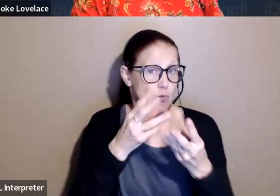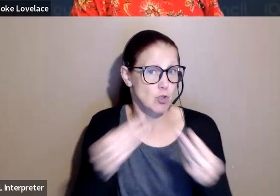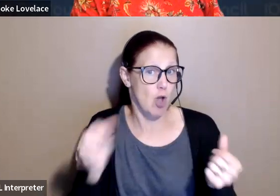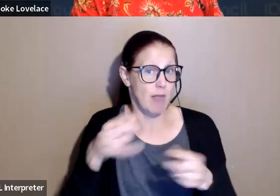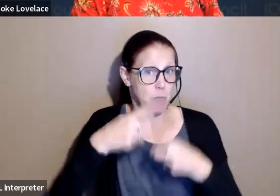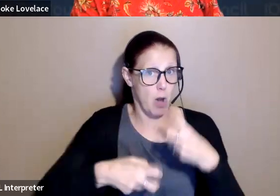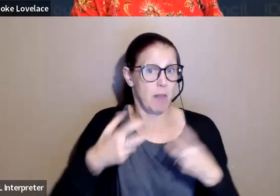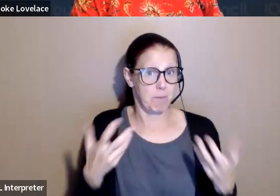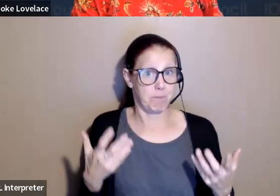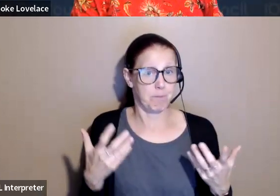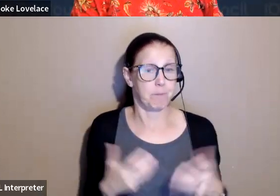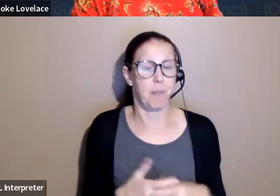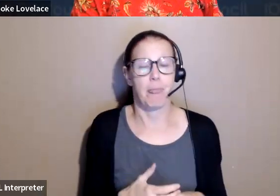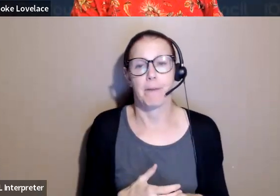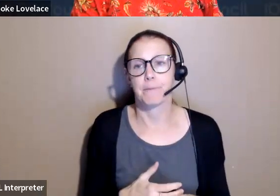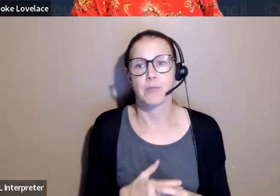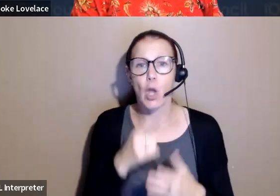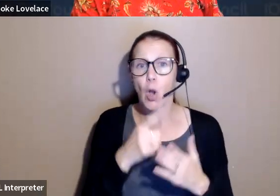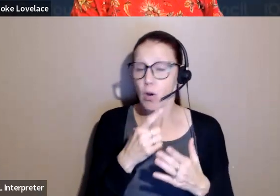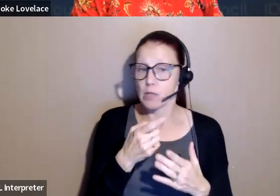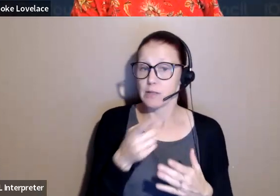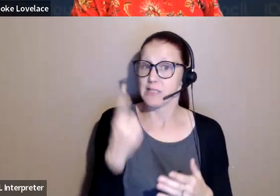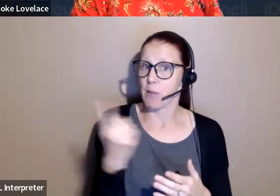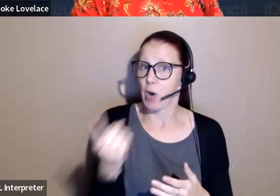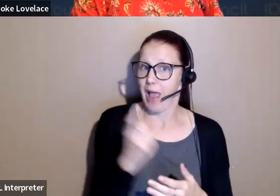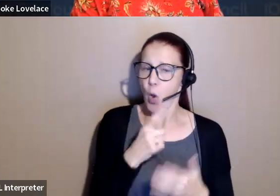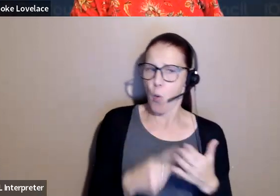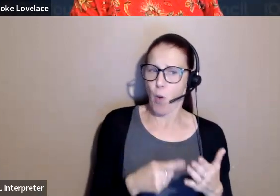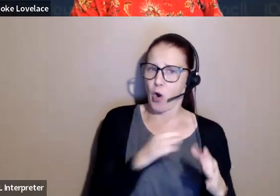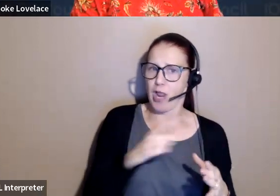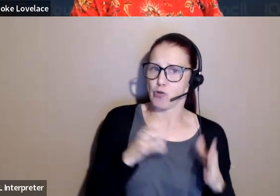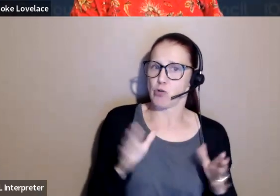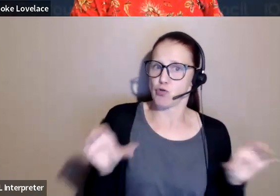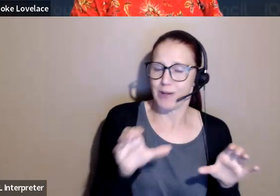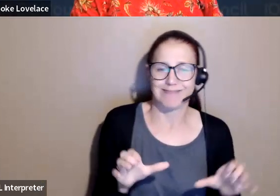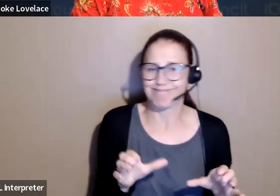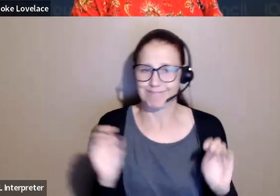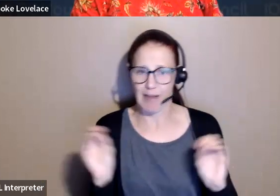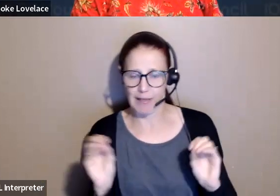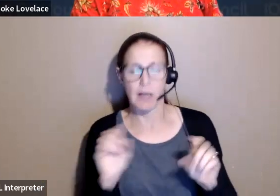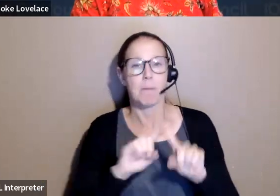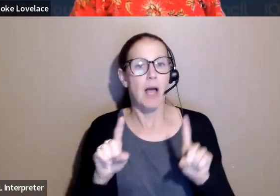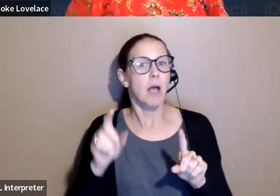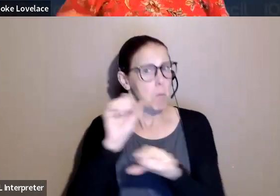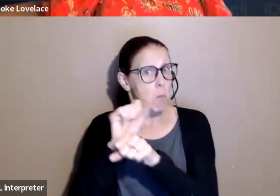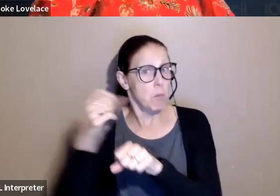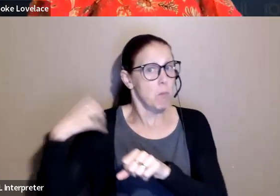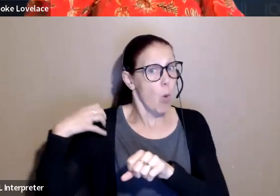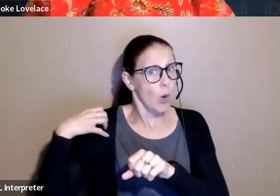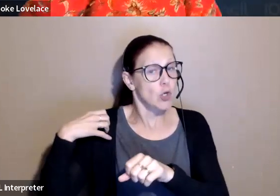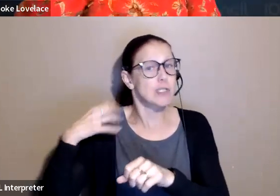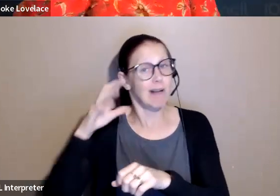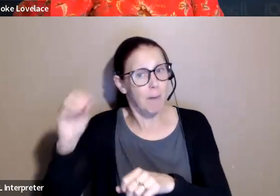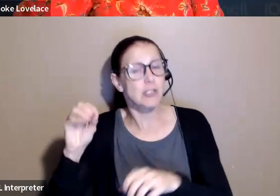exact question that they asked, what are they doing? But employers are doing something, and